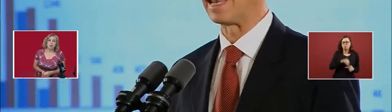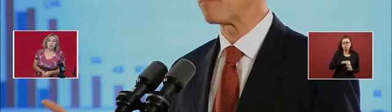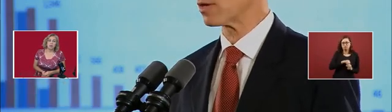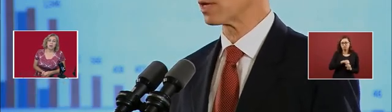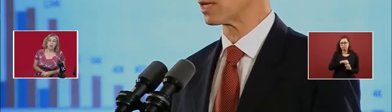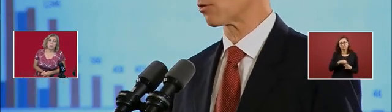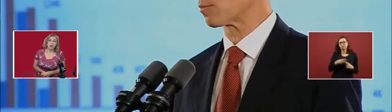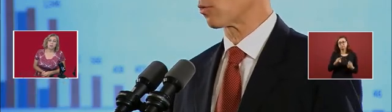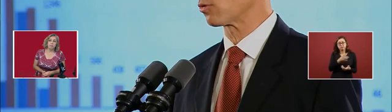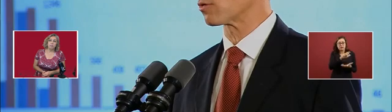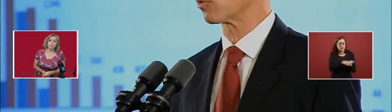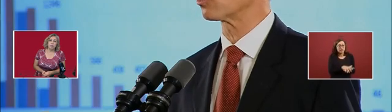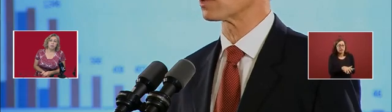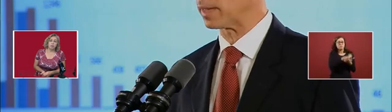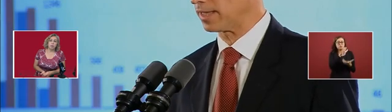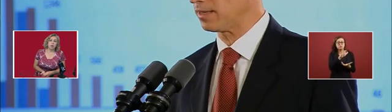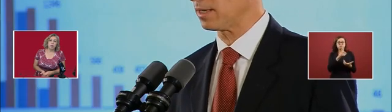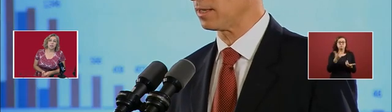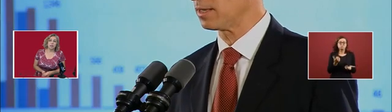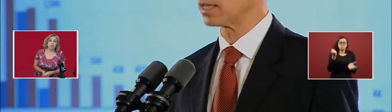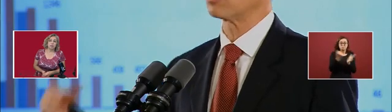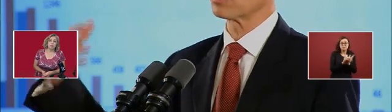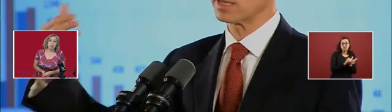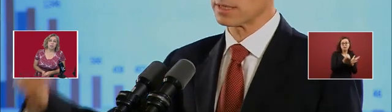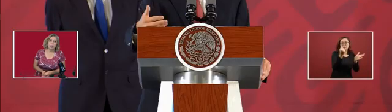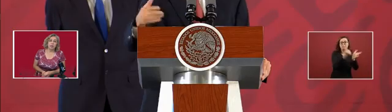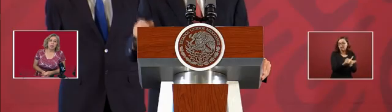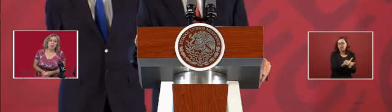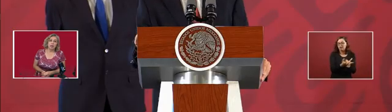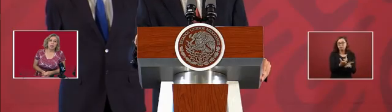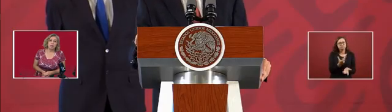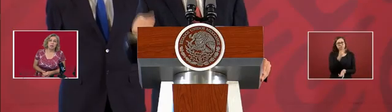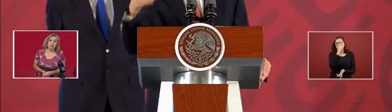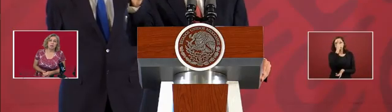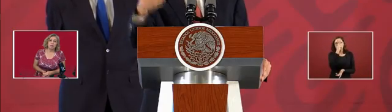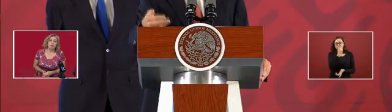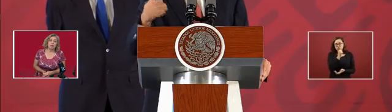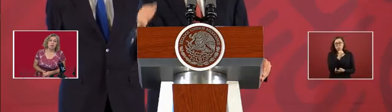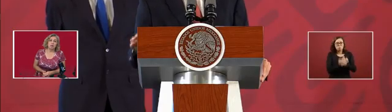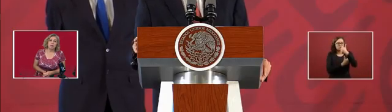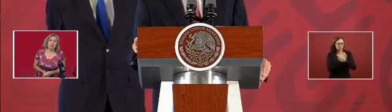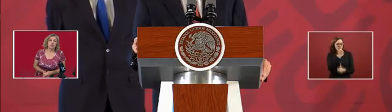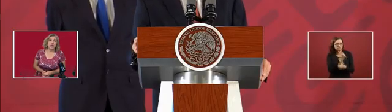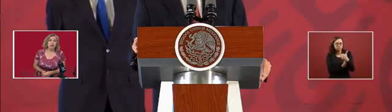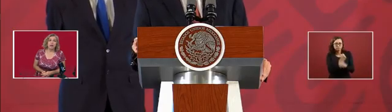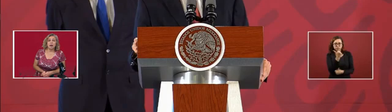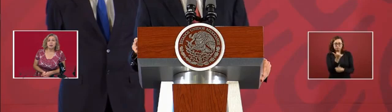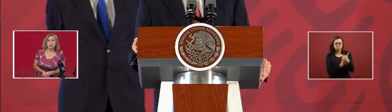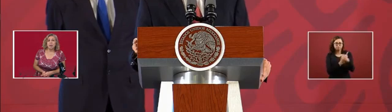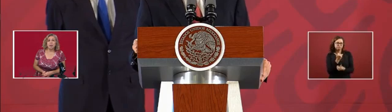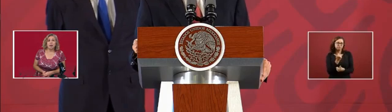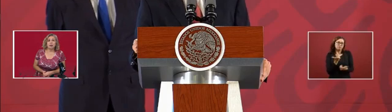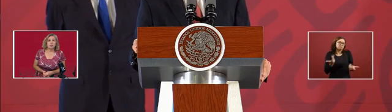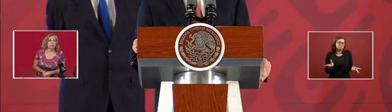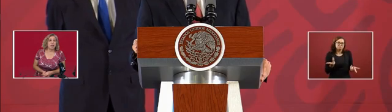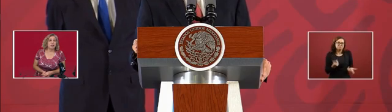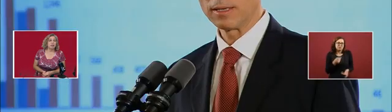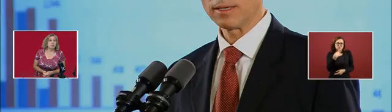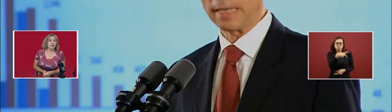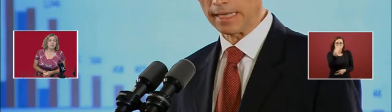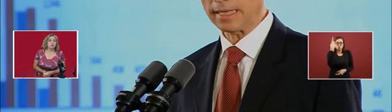$90 million. And so it's the consumption for healthy. And so there's